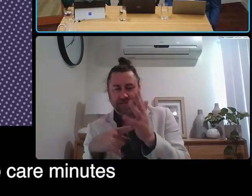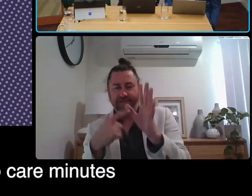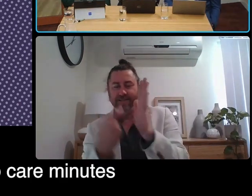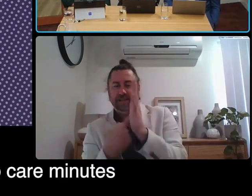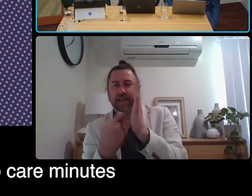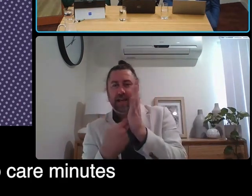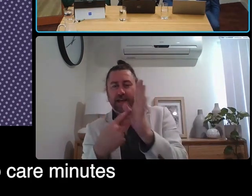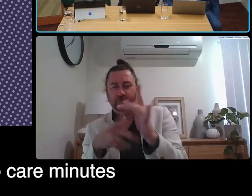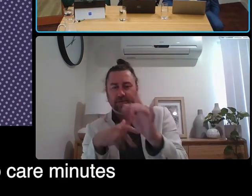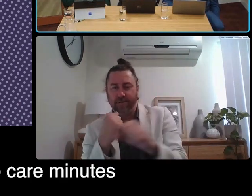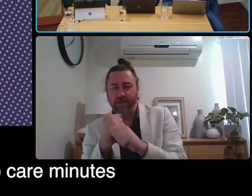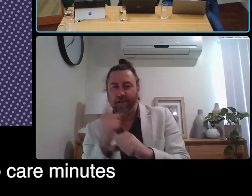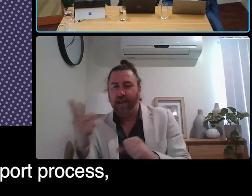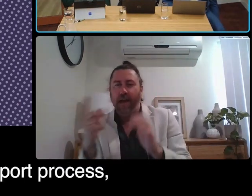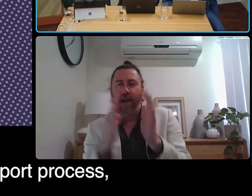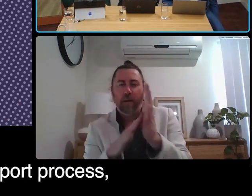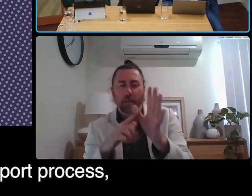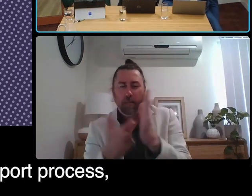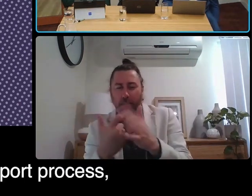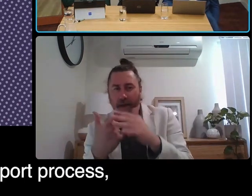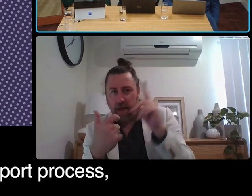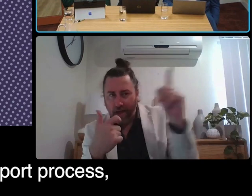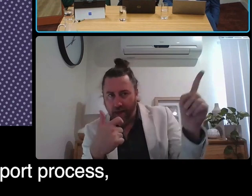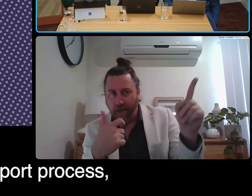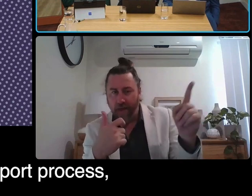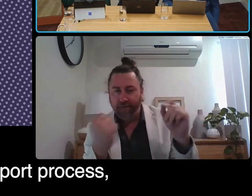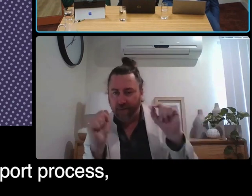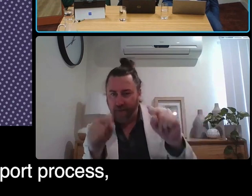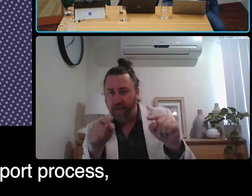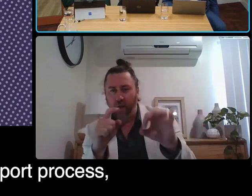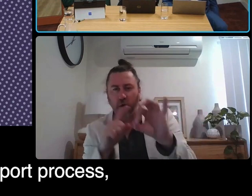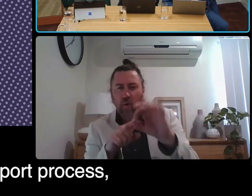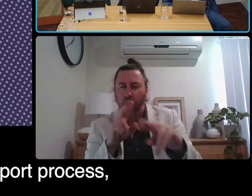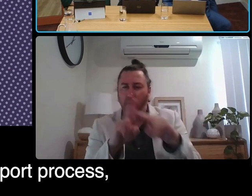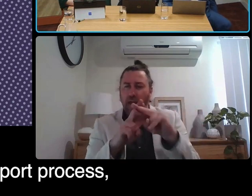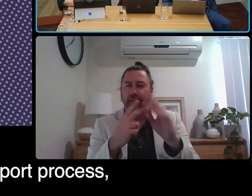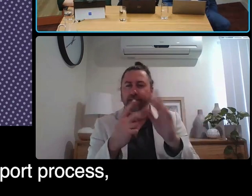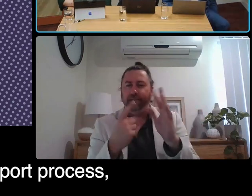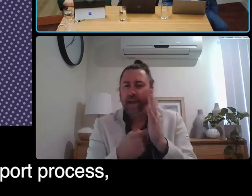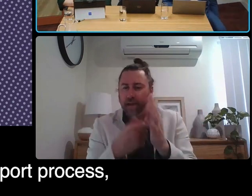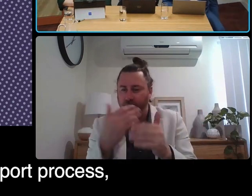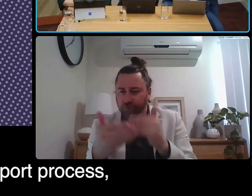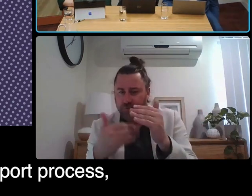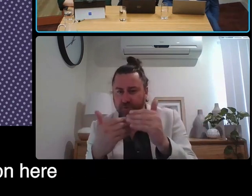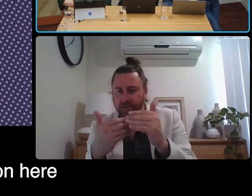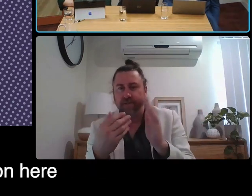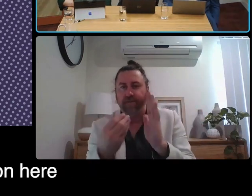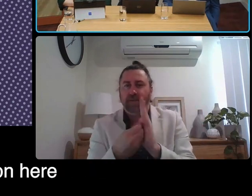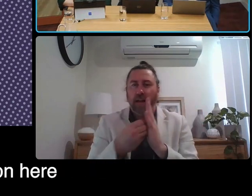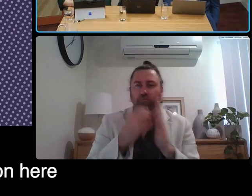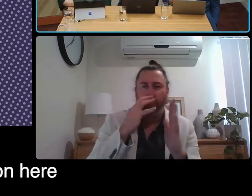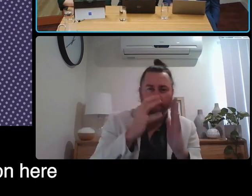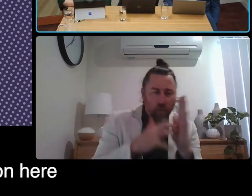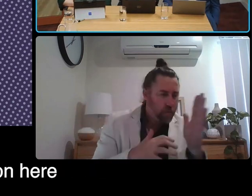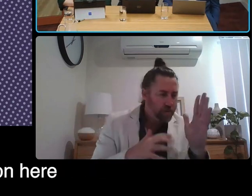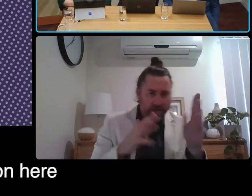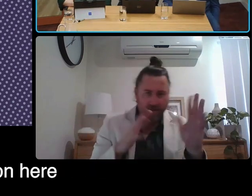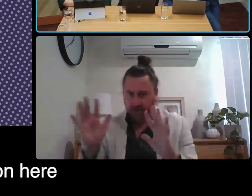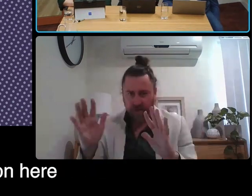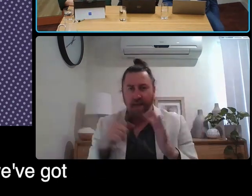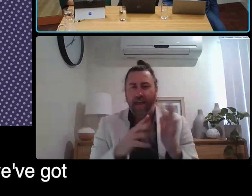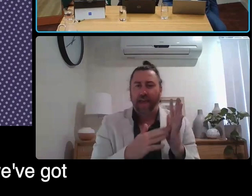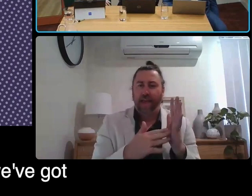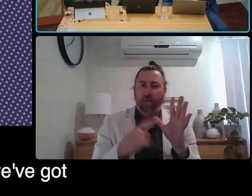Richardson on the line to do care minutes, or the QFR process, quarterly financial report process. And obviously we've got